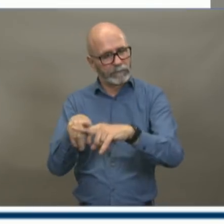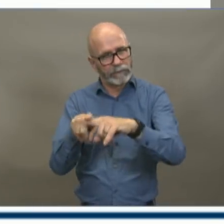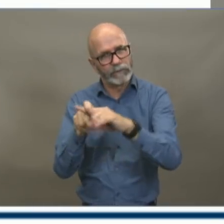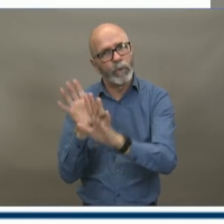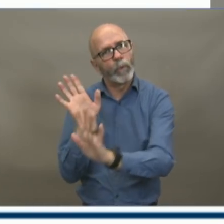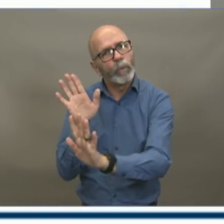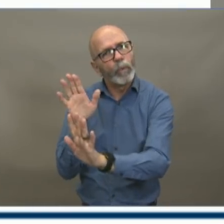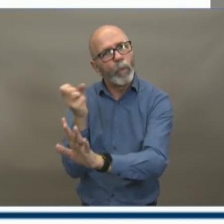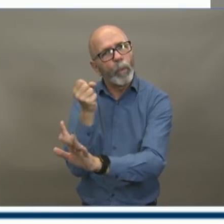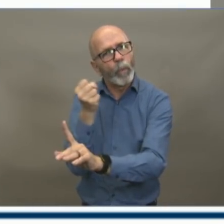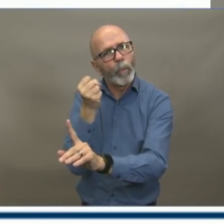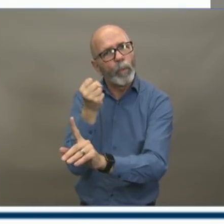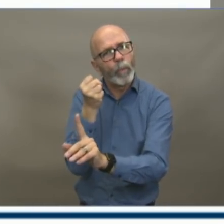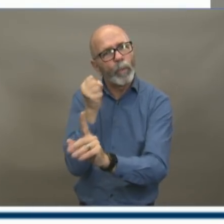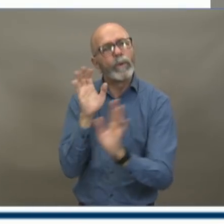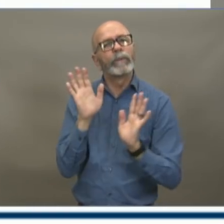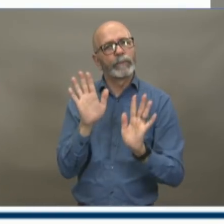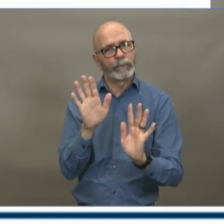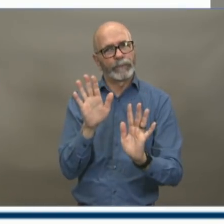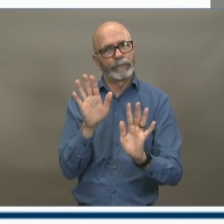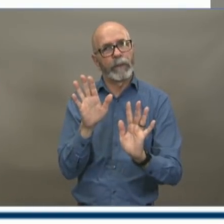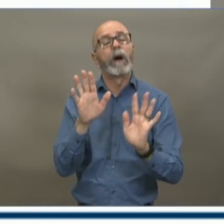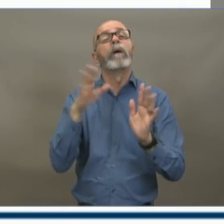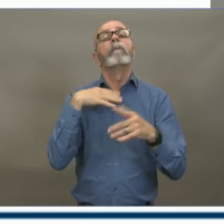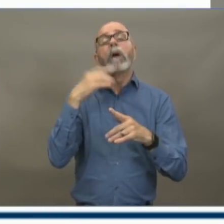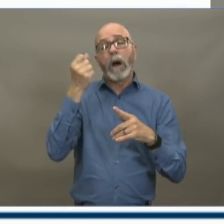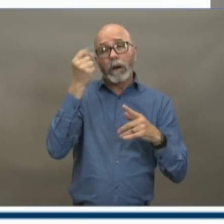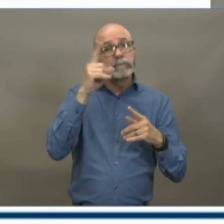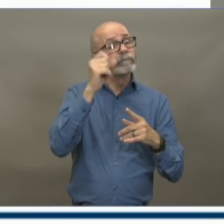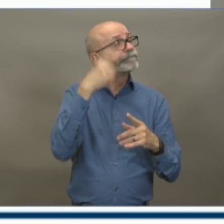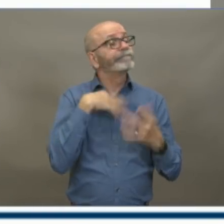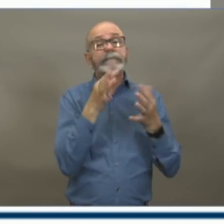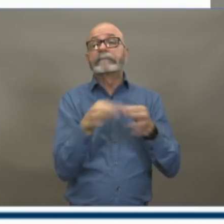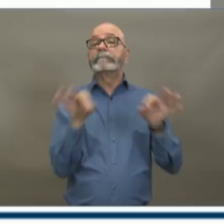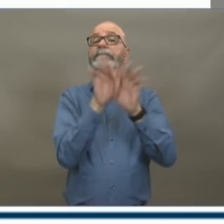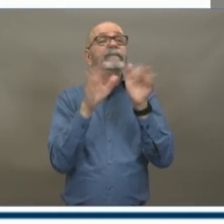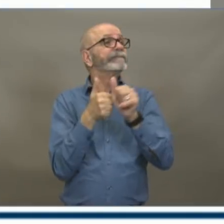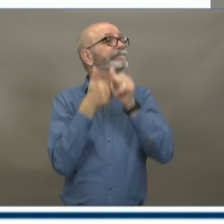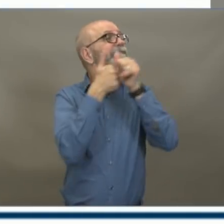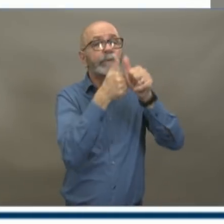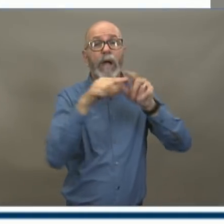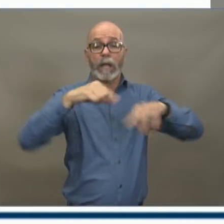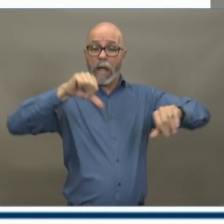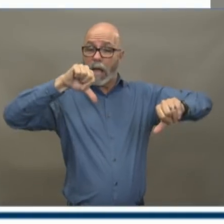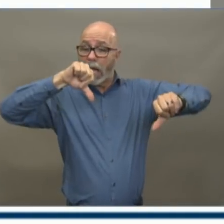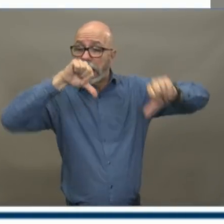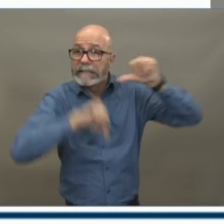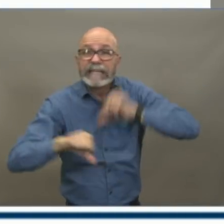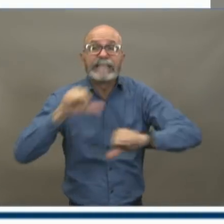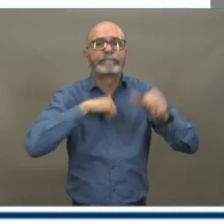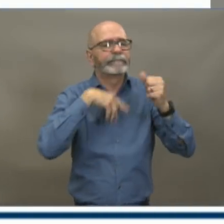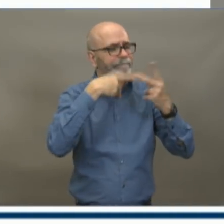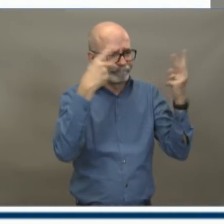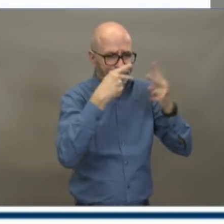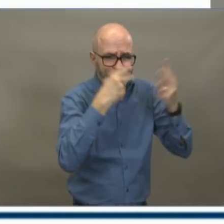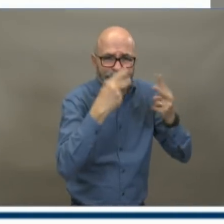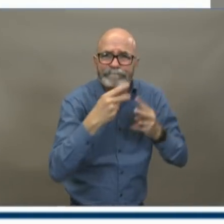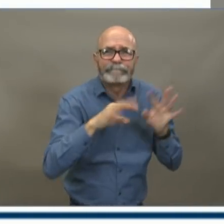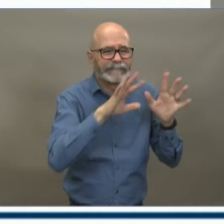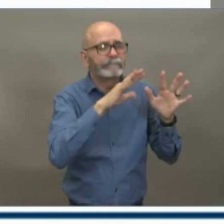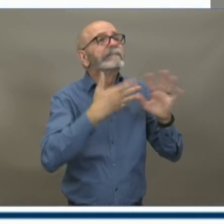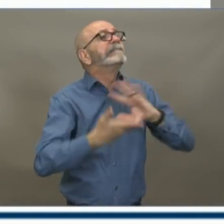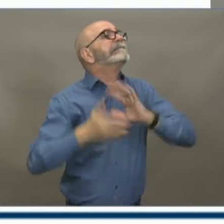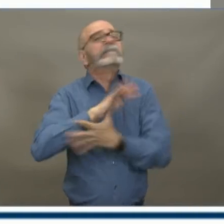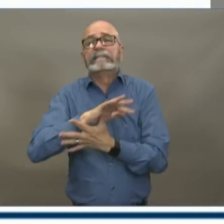Nova Scotians' plan will be driven by science and risk, and by far the biggest risk factor is age. So as